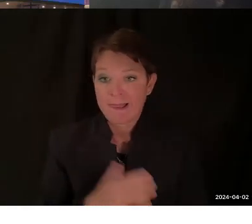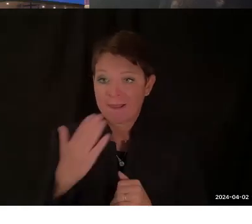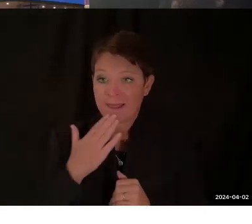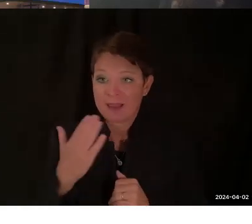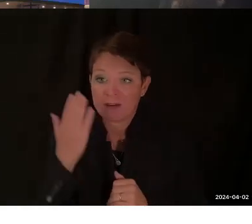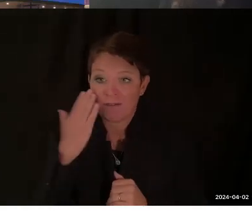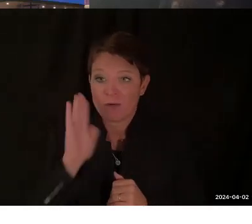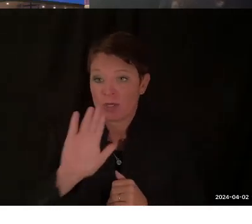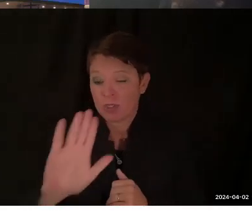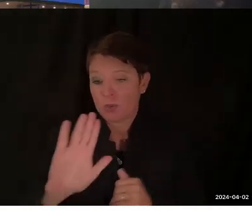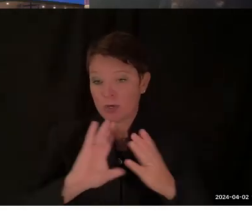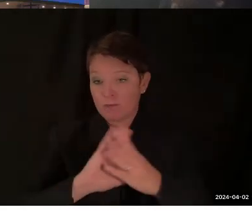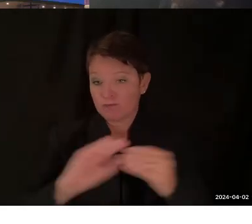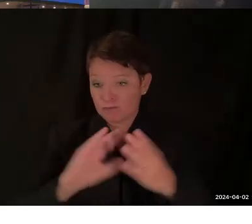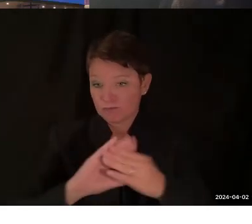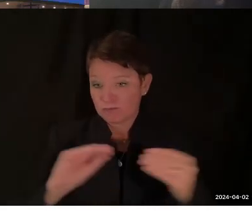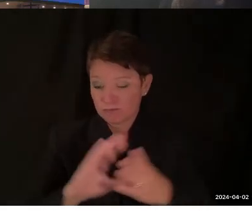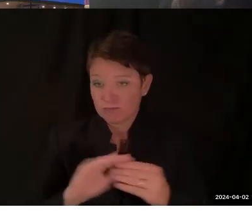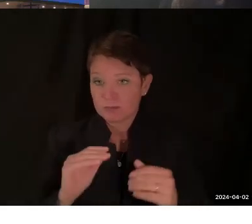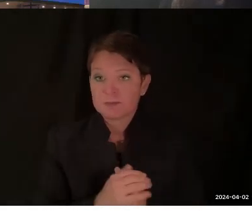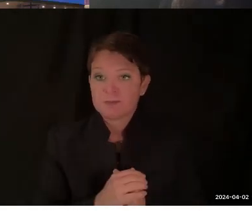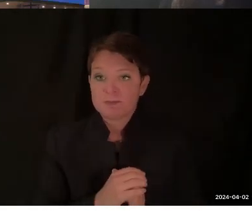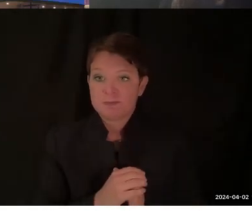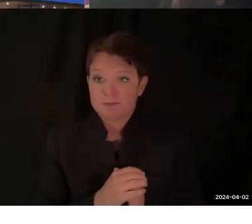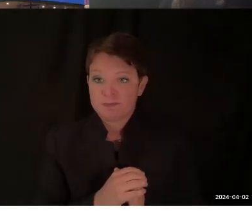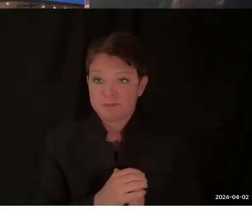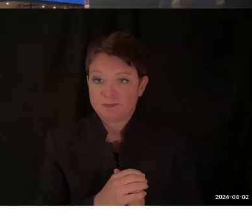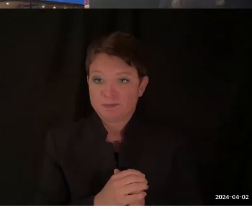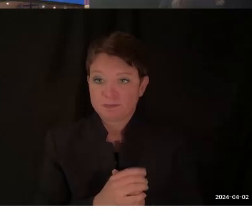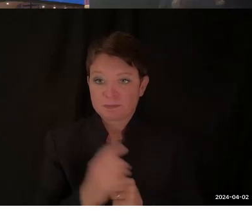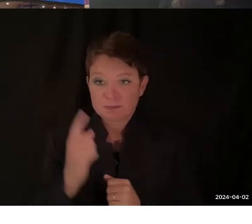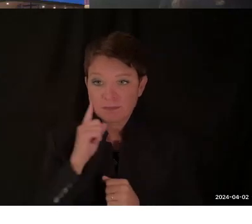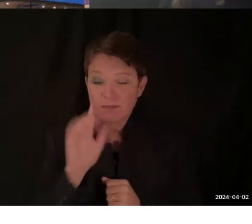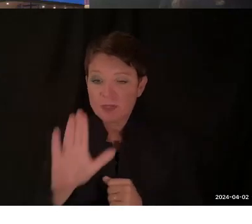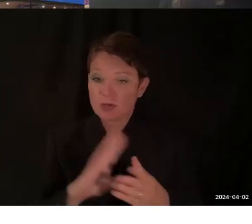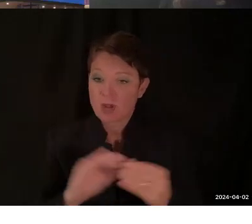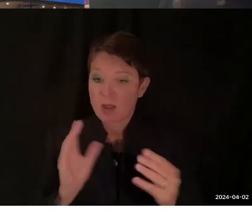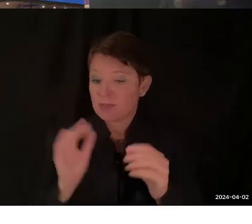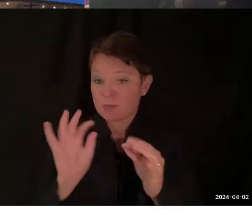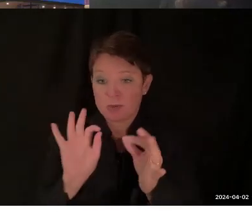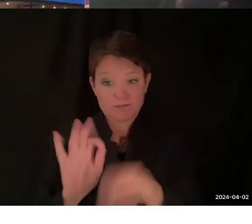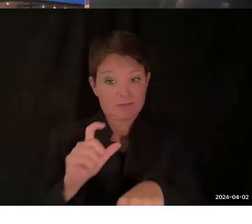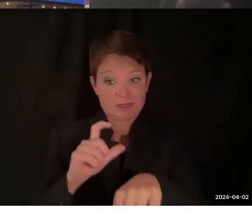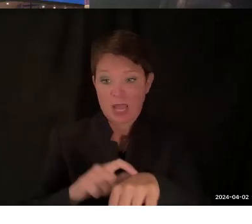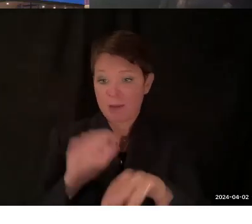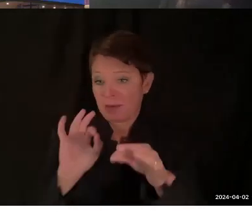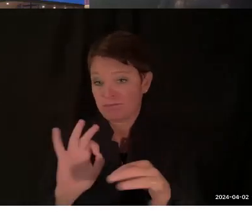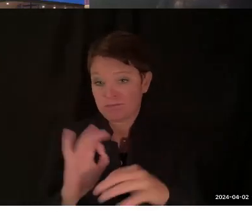you for your comments. I think they were timely.